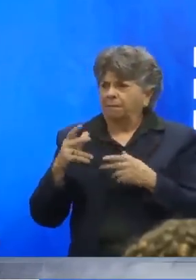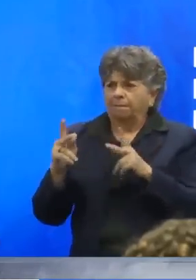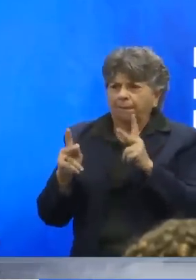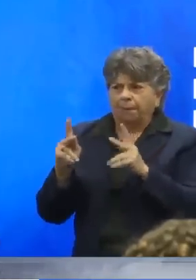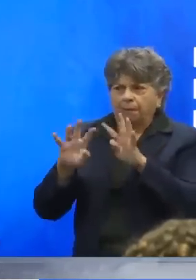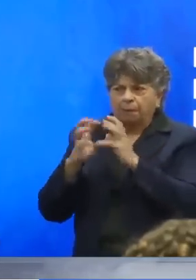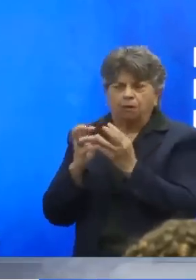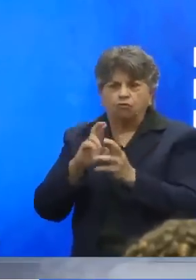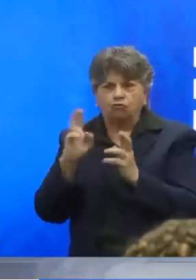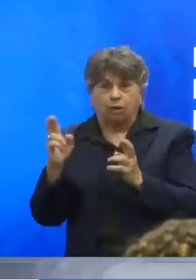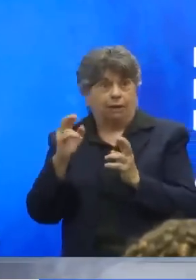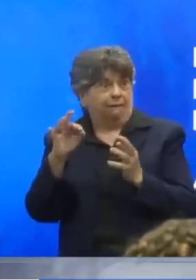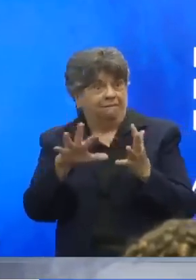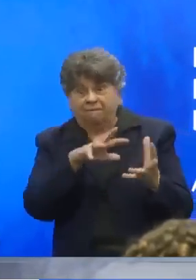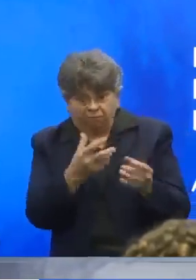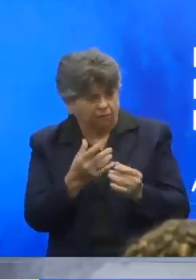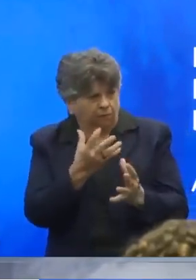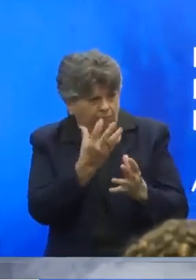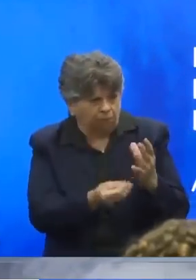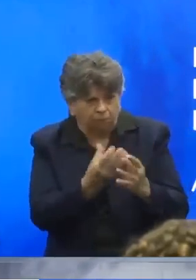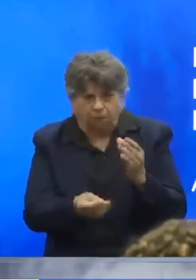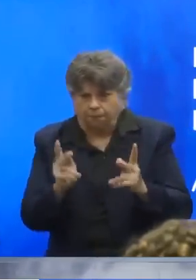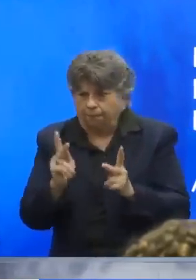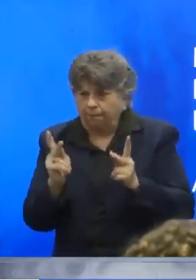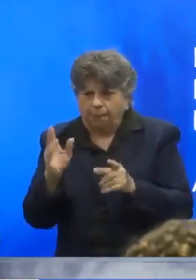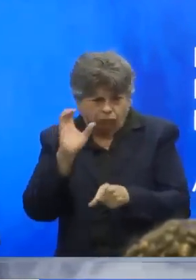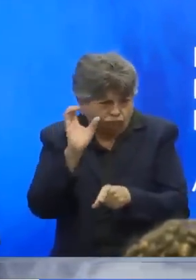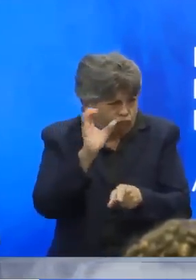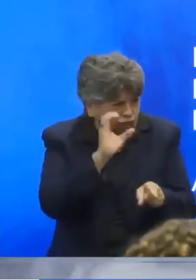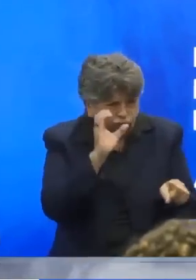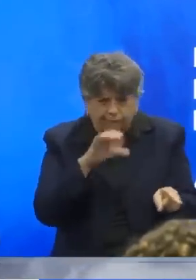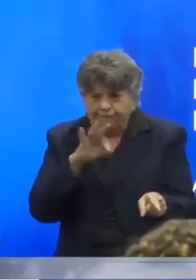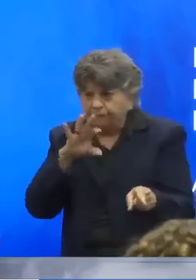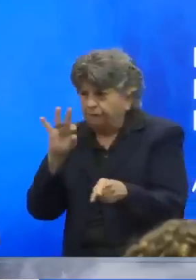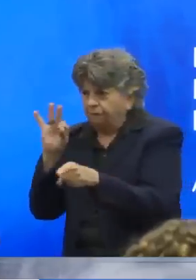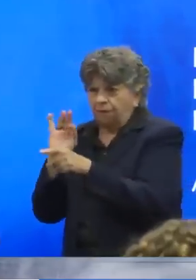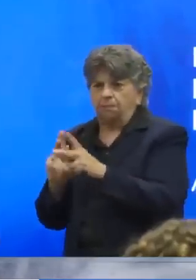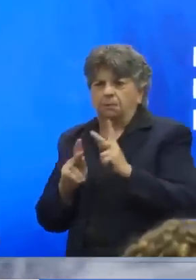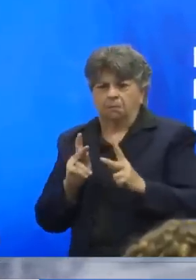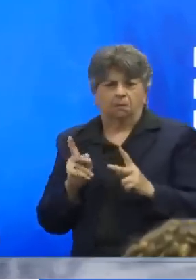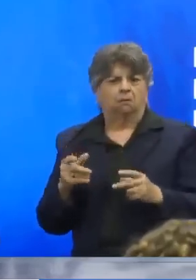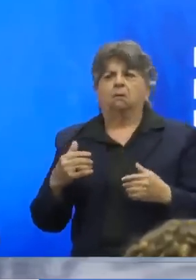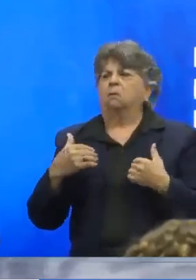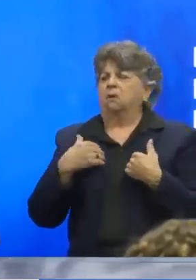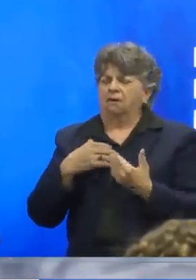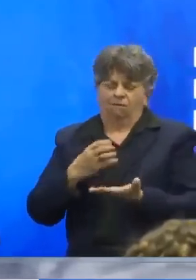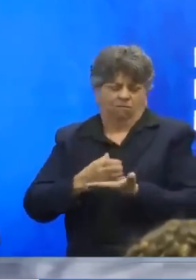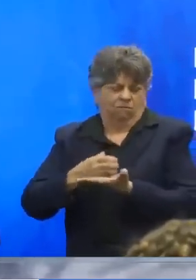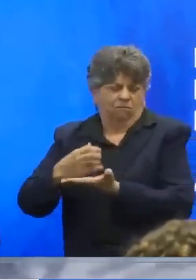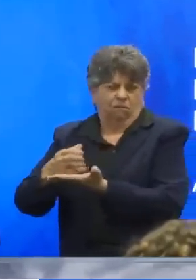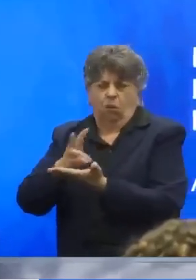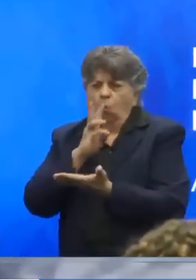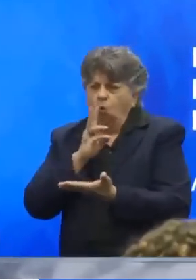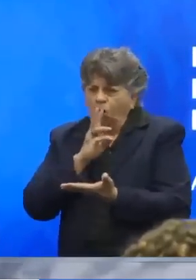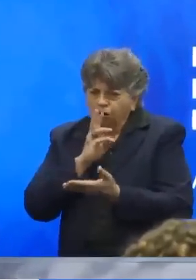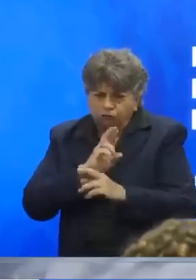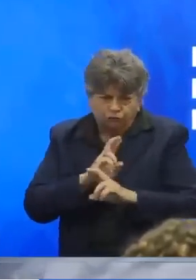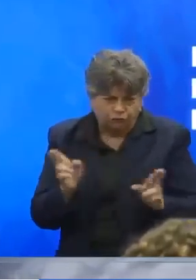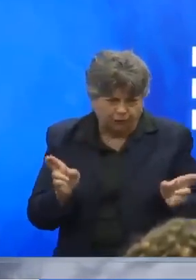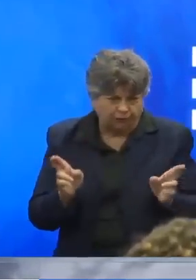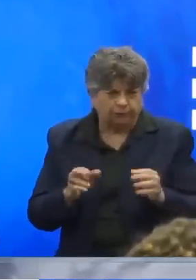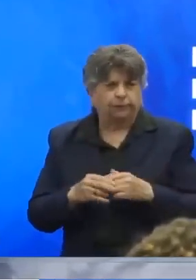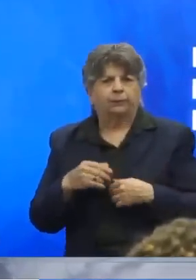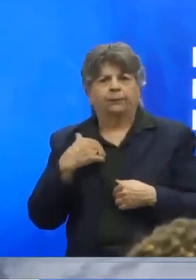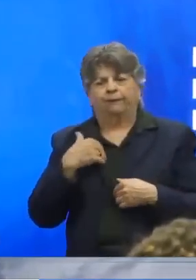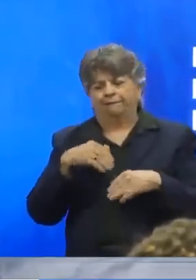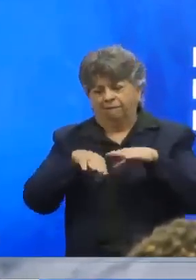and MREs and all that, tarps, all that stuff will be staged. We'll be ready to go. So just please remain vigilant and please follow